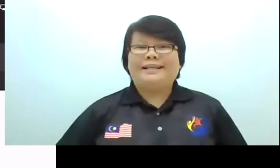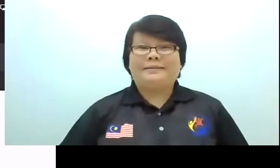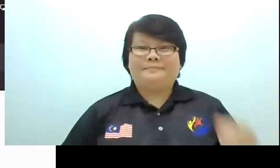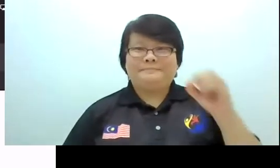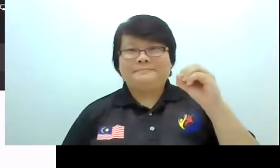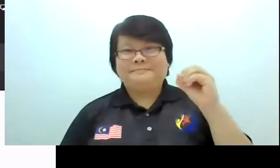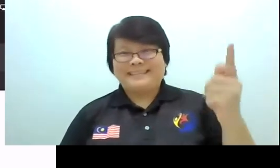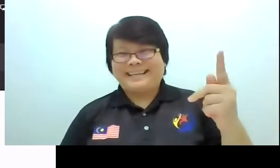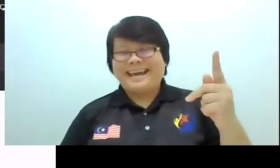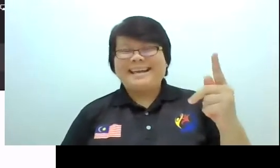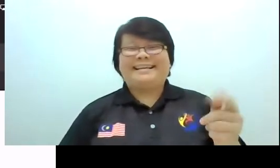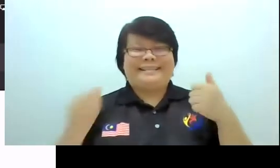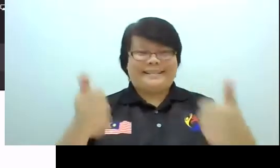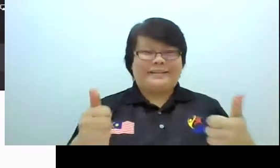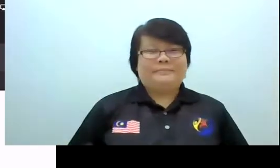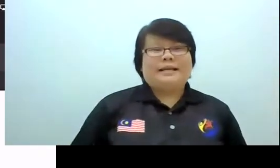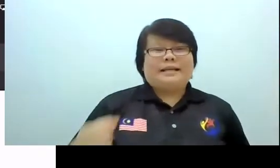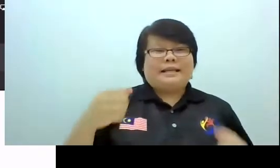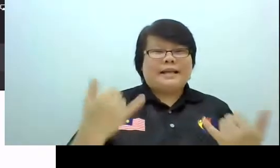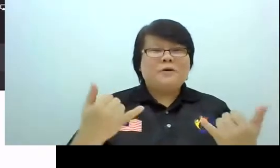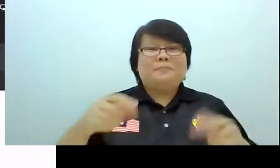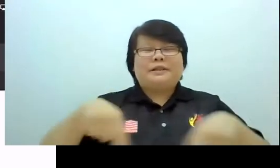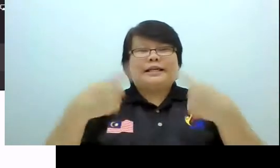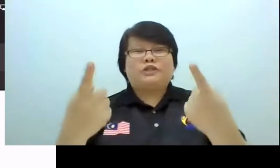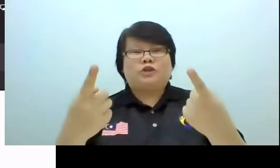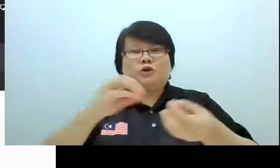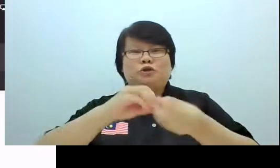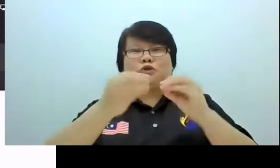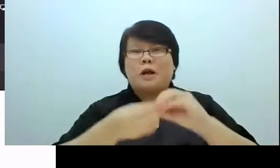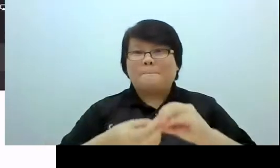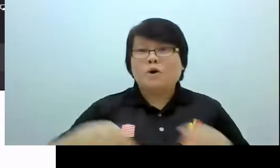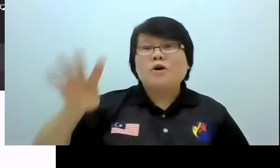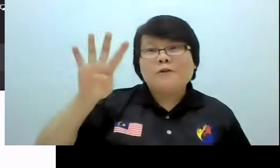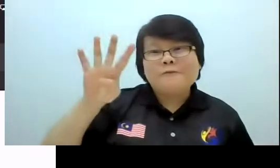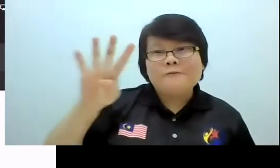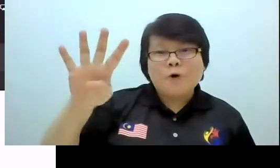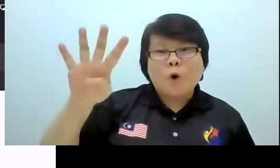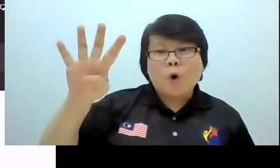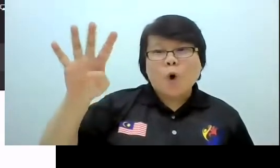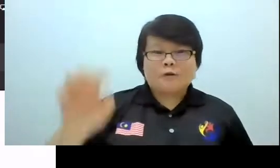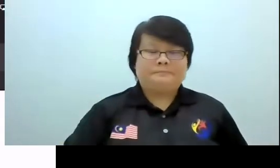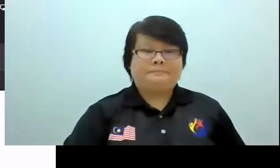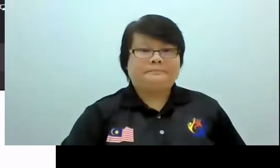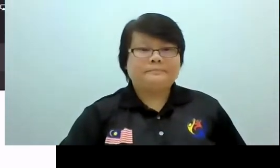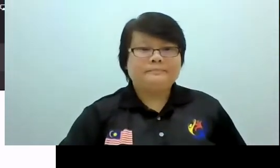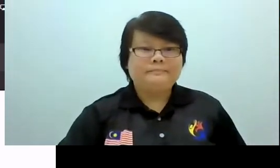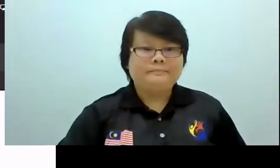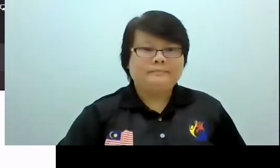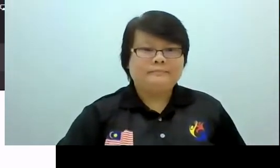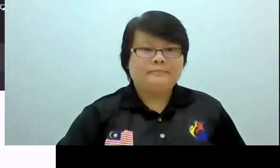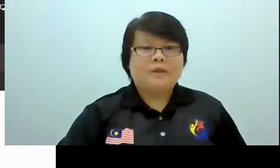Brown color. Okay, good. Now, let's go to number four.